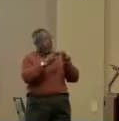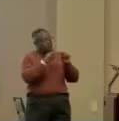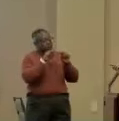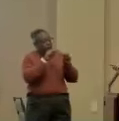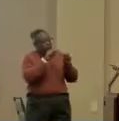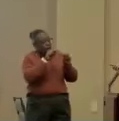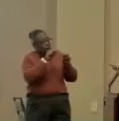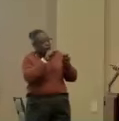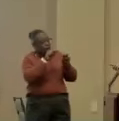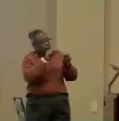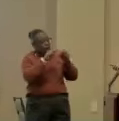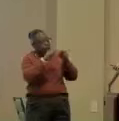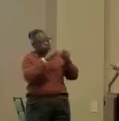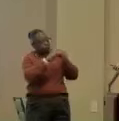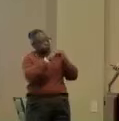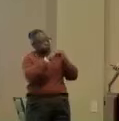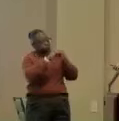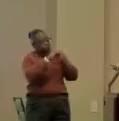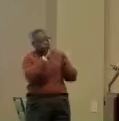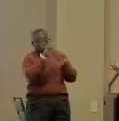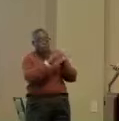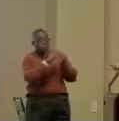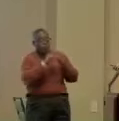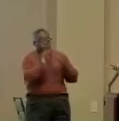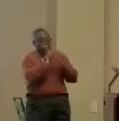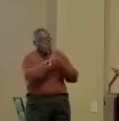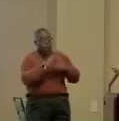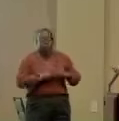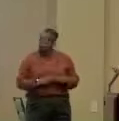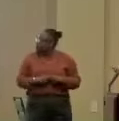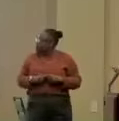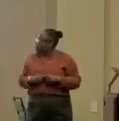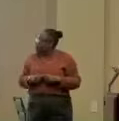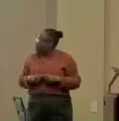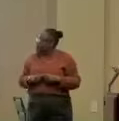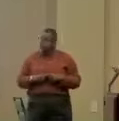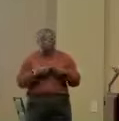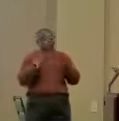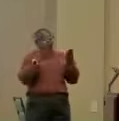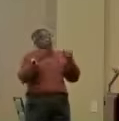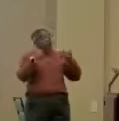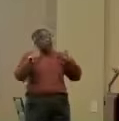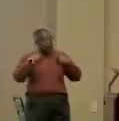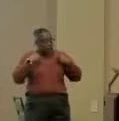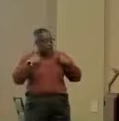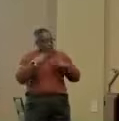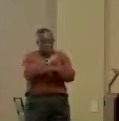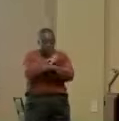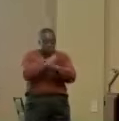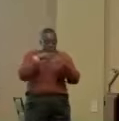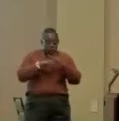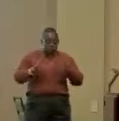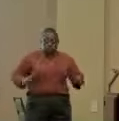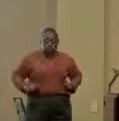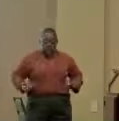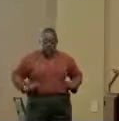to monitor them, they maintained the low PGA scores. I mentioned we had patients that came in with kidney disease,